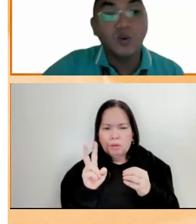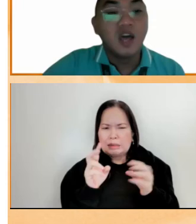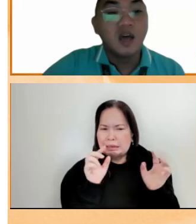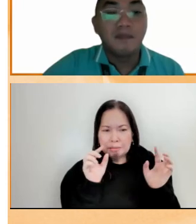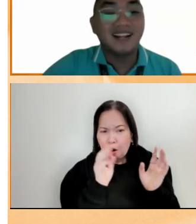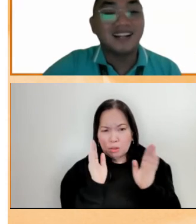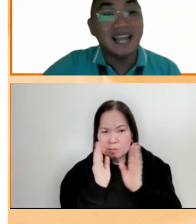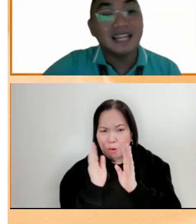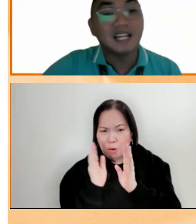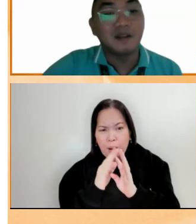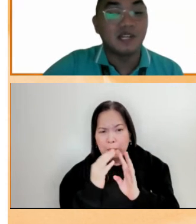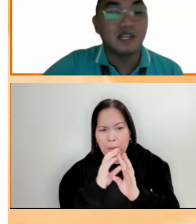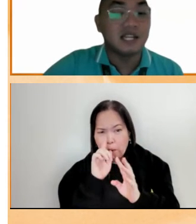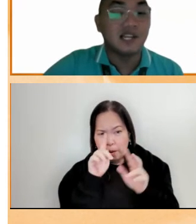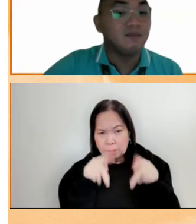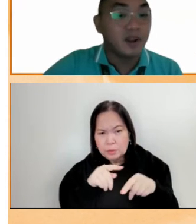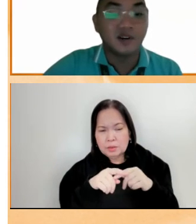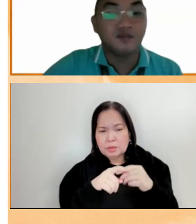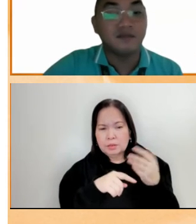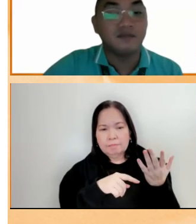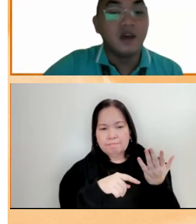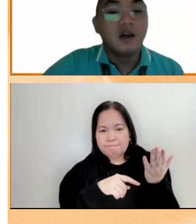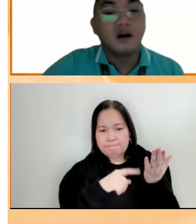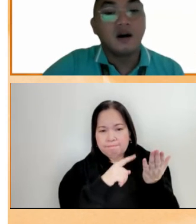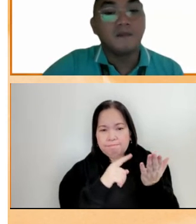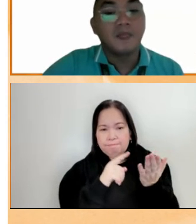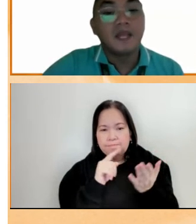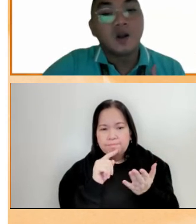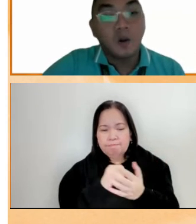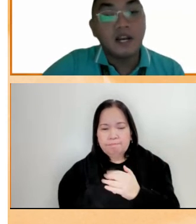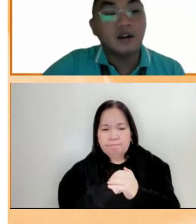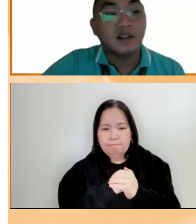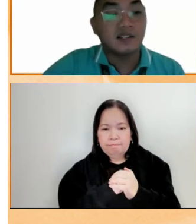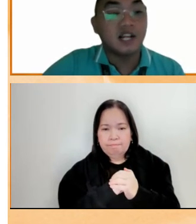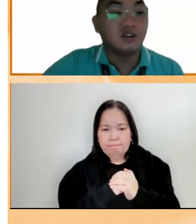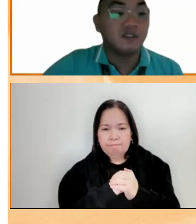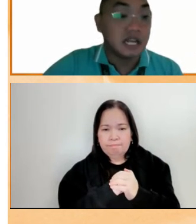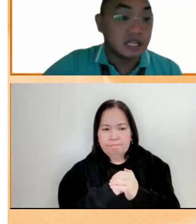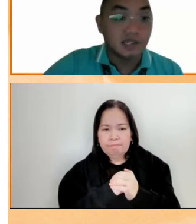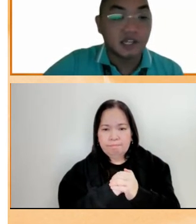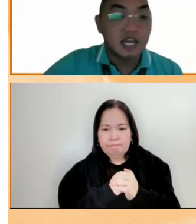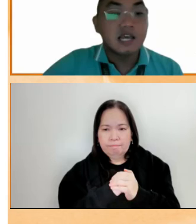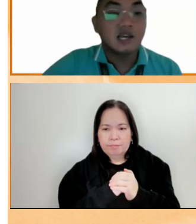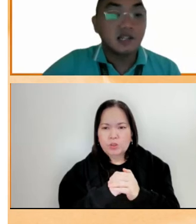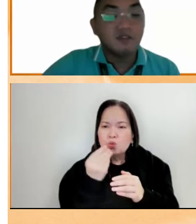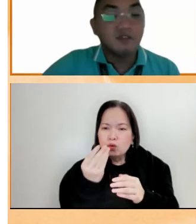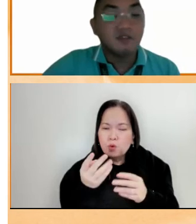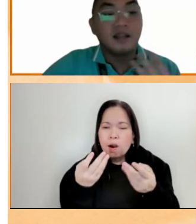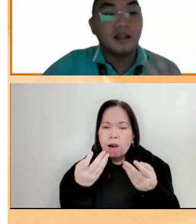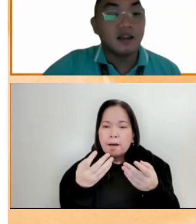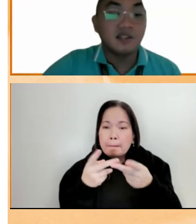0.002 mental health day treatment facilities, and 0.05 community residential facilities. In some